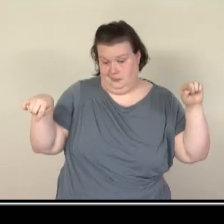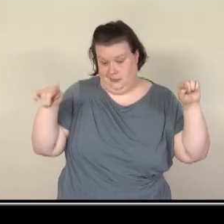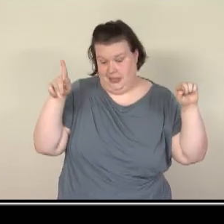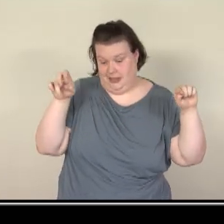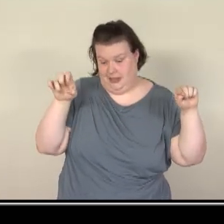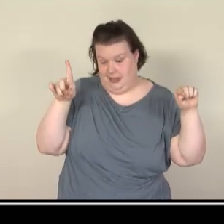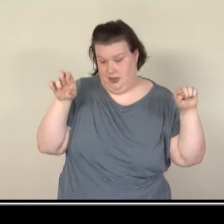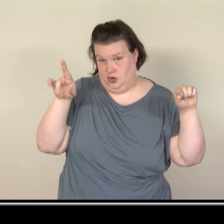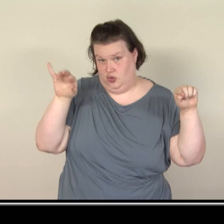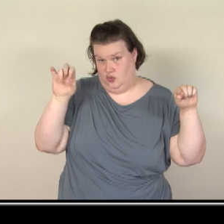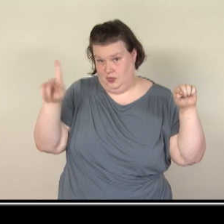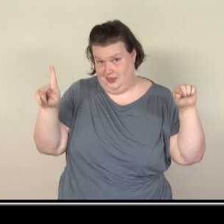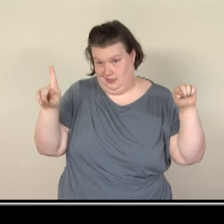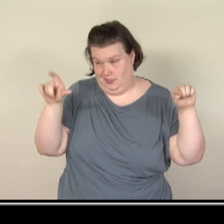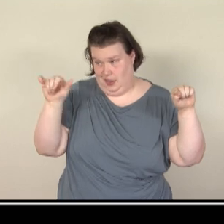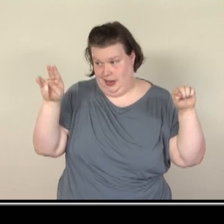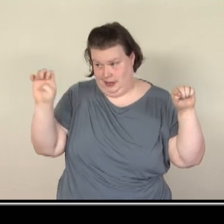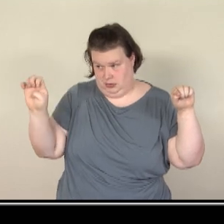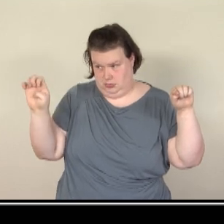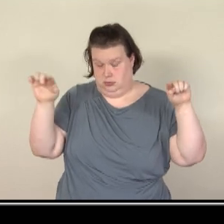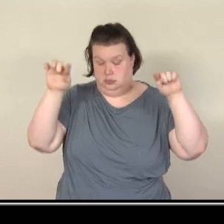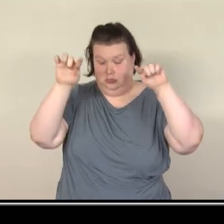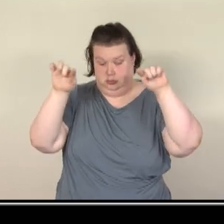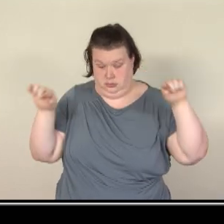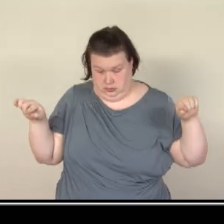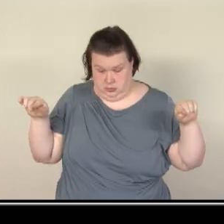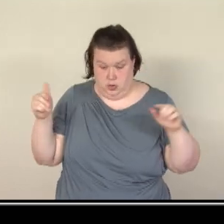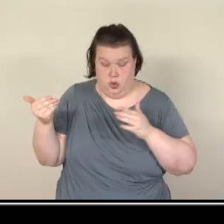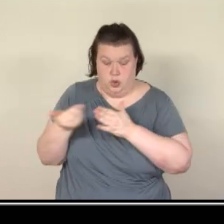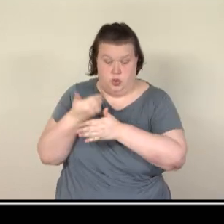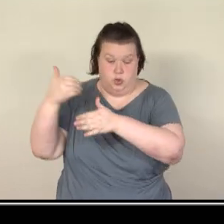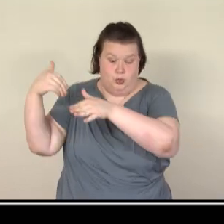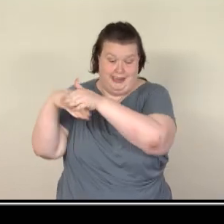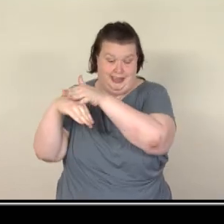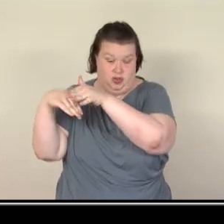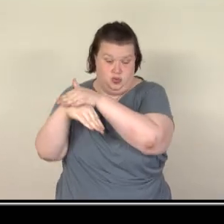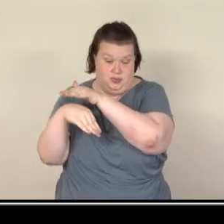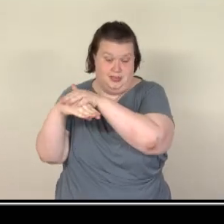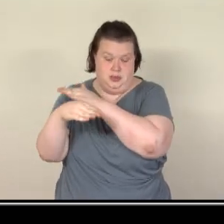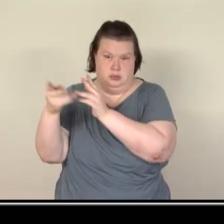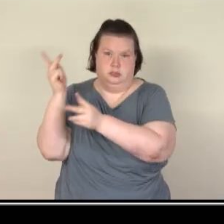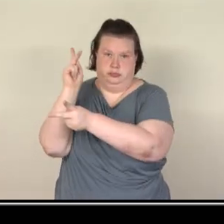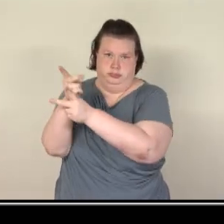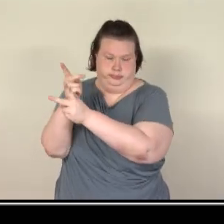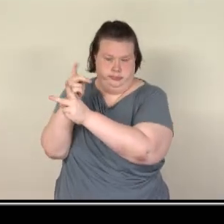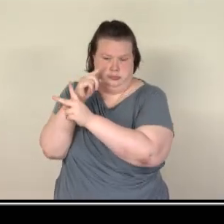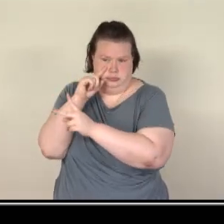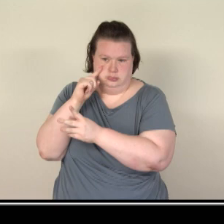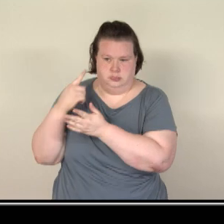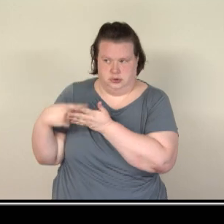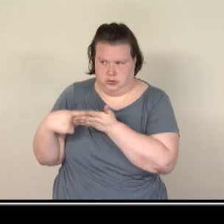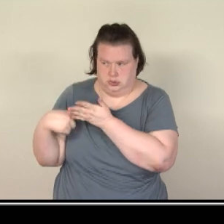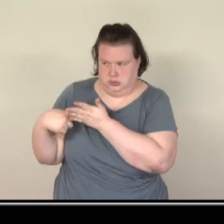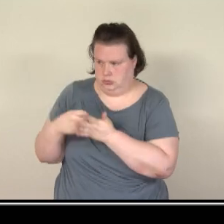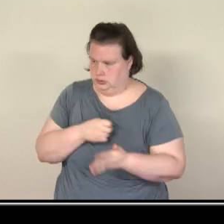orient yourself there, we are keeping the new entry off of Kendrick Lane. That was in discussions with the